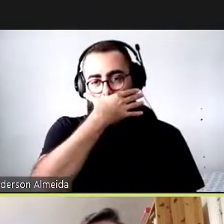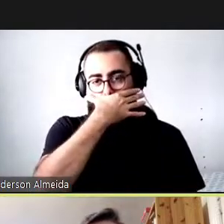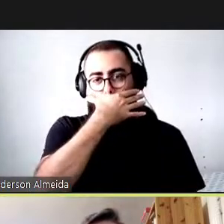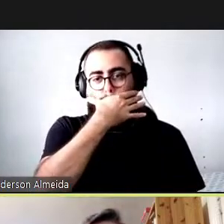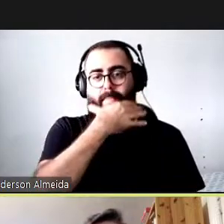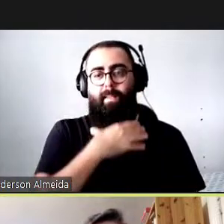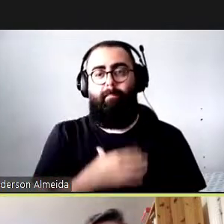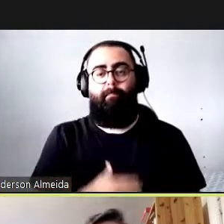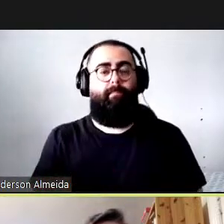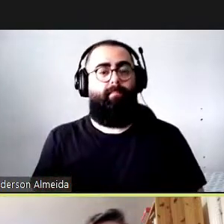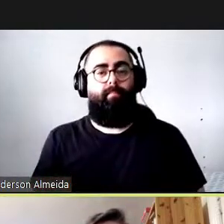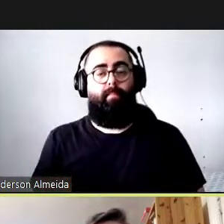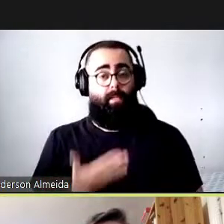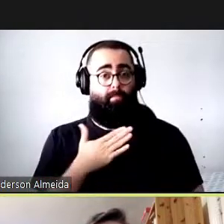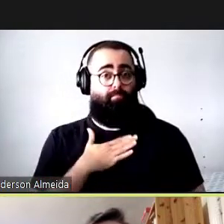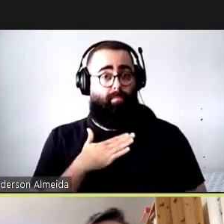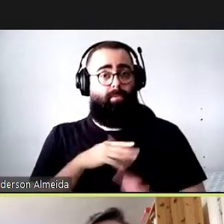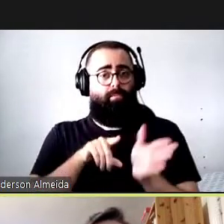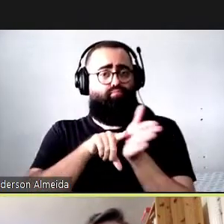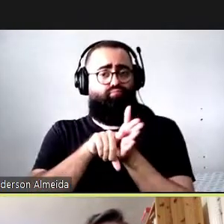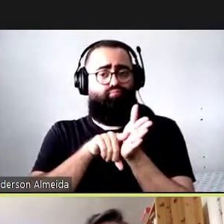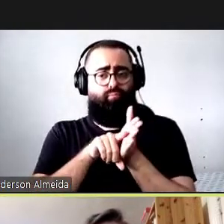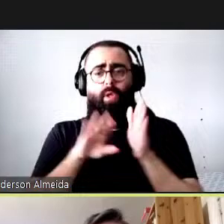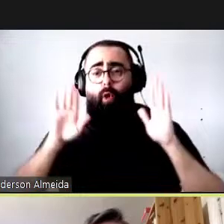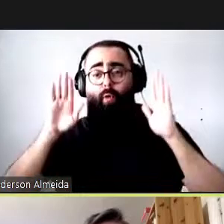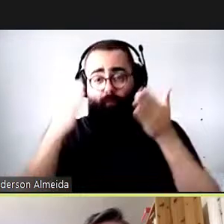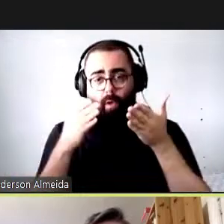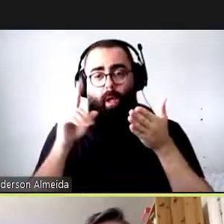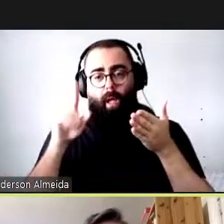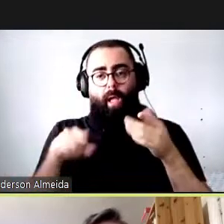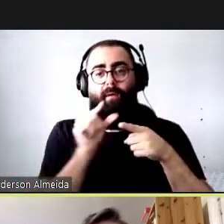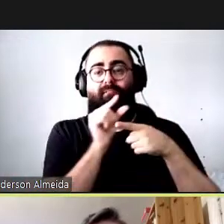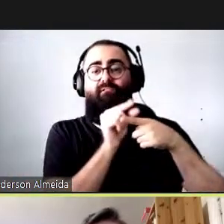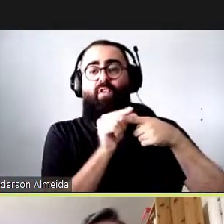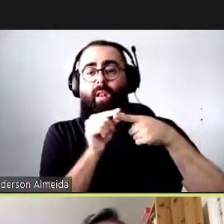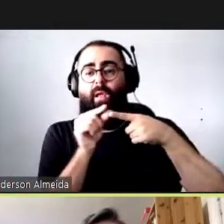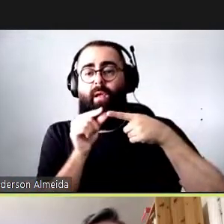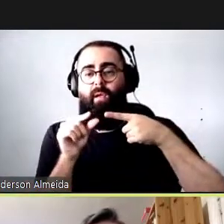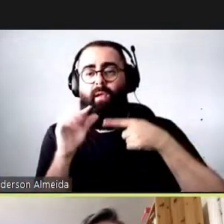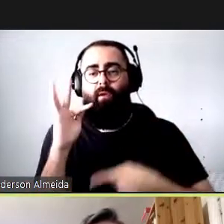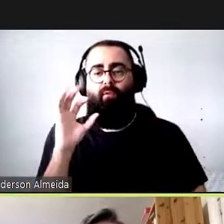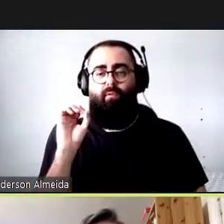So my research focuses on the phonetics of ASL.